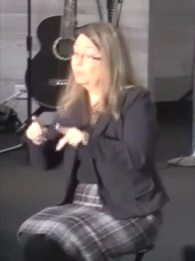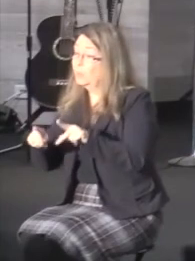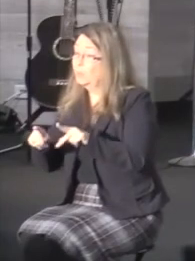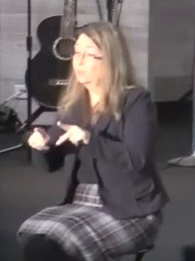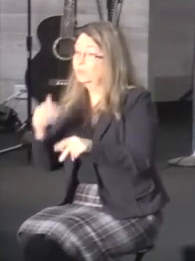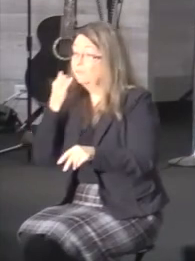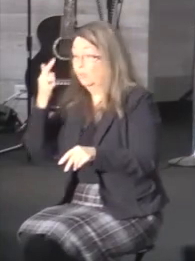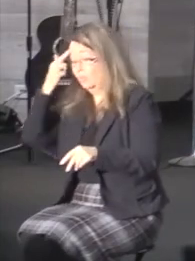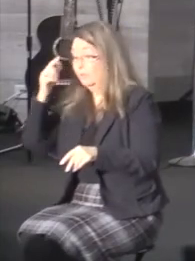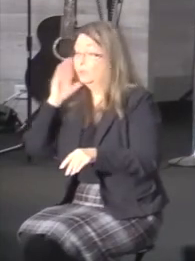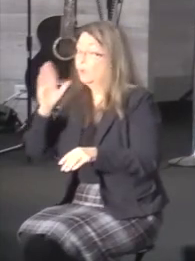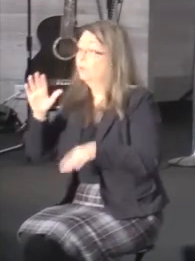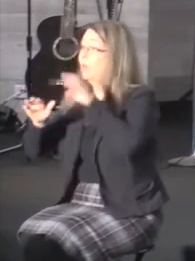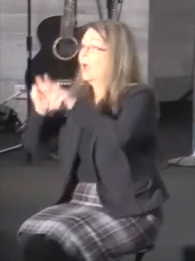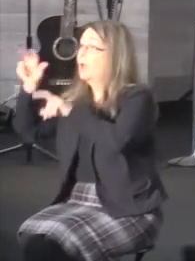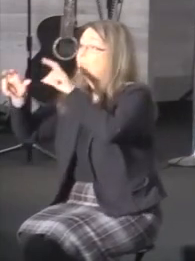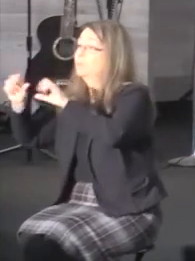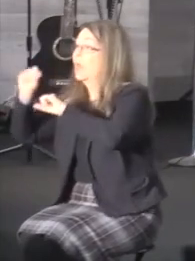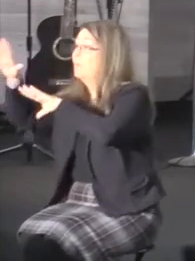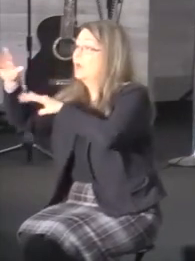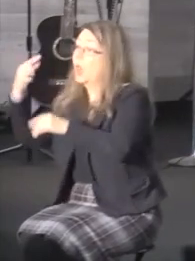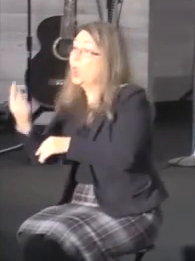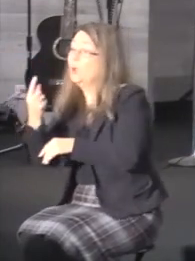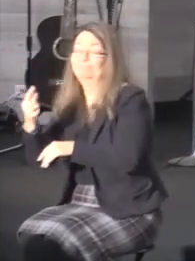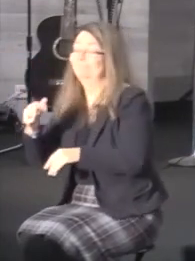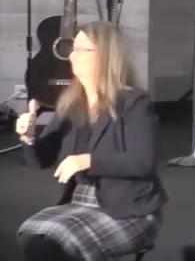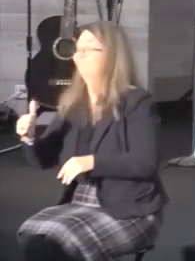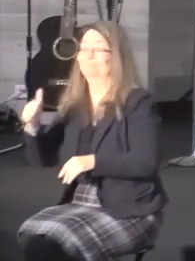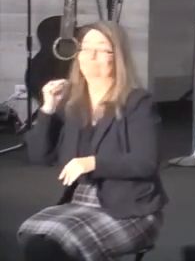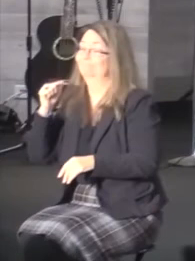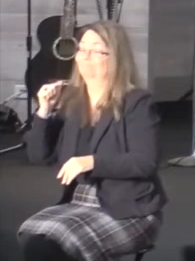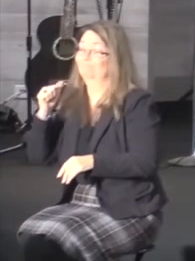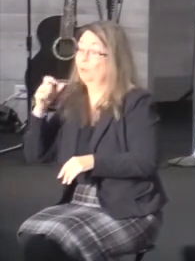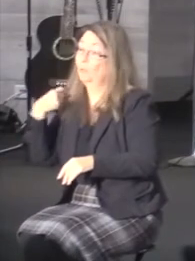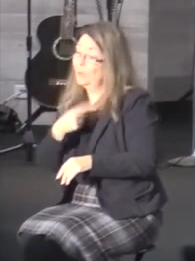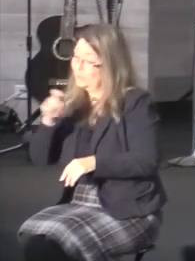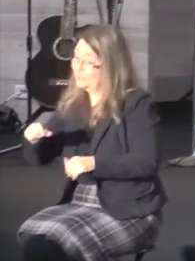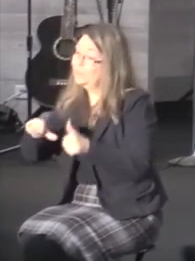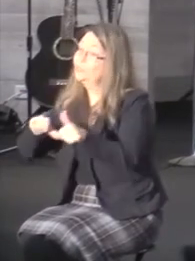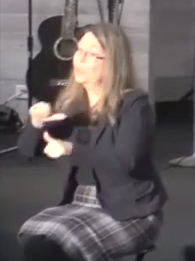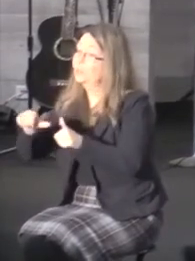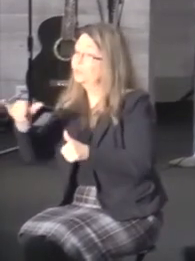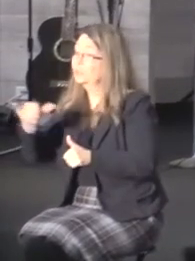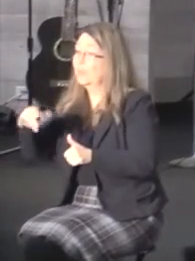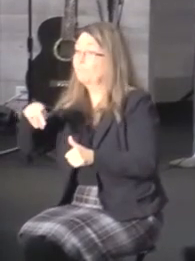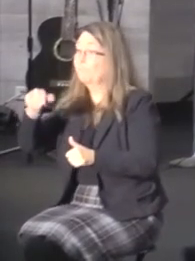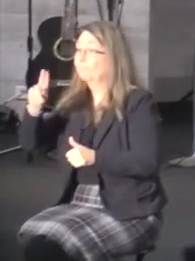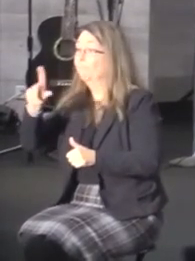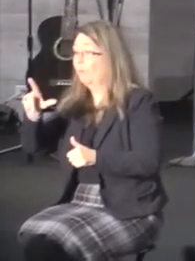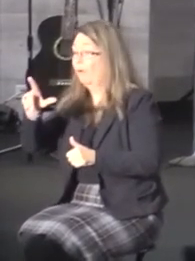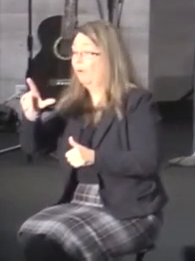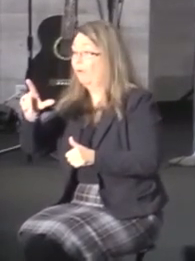be able to climb this mountain alone, you're not. We need each other, just like Paul needed the church at Philippi. And for Paul,